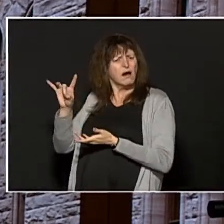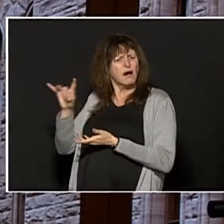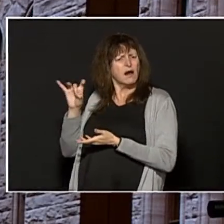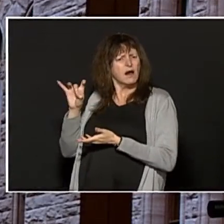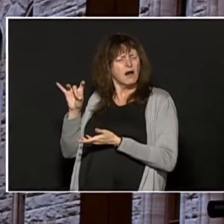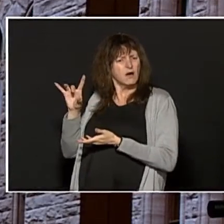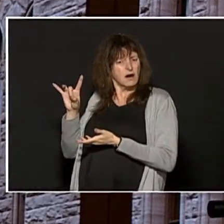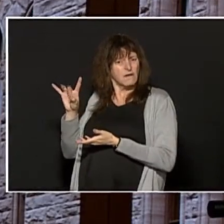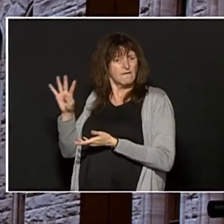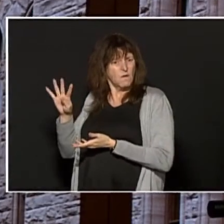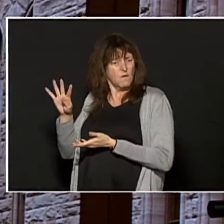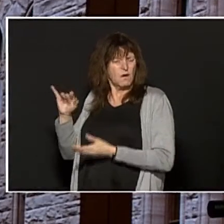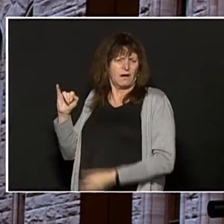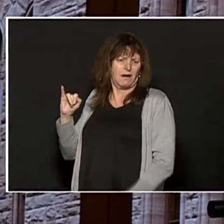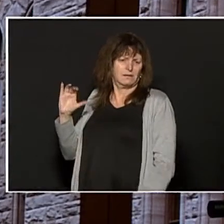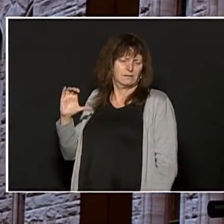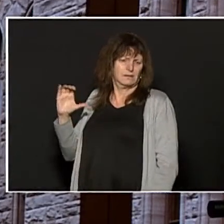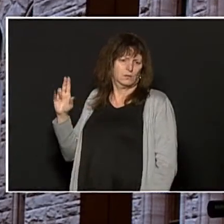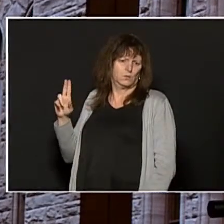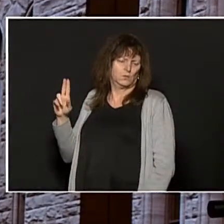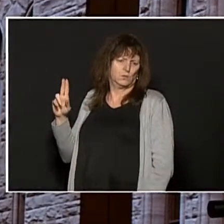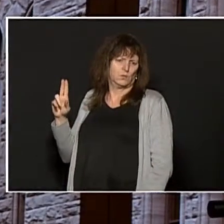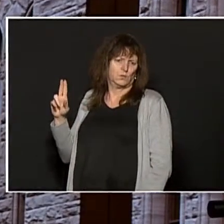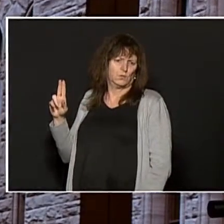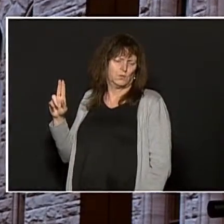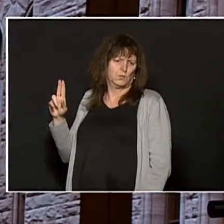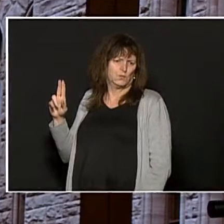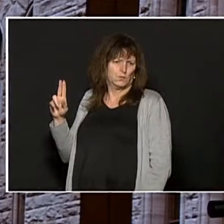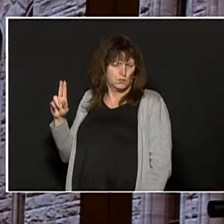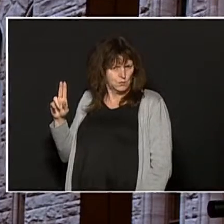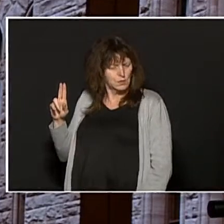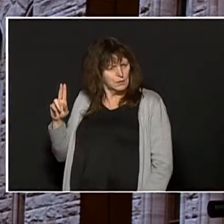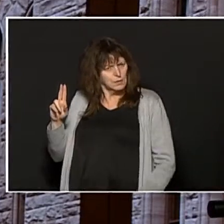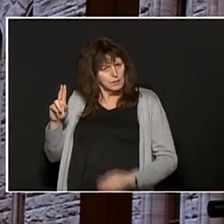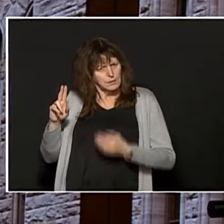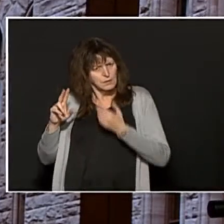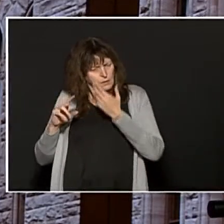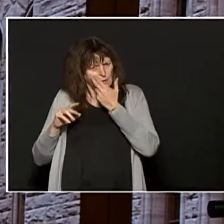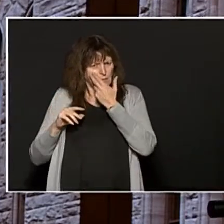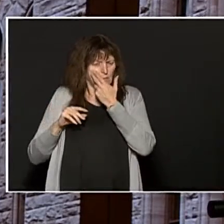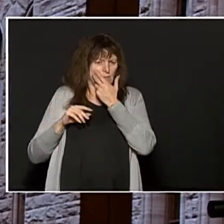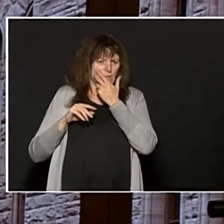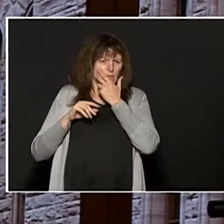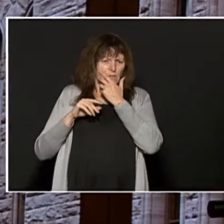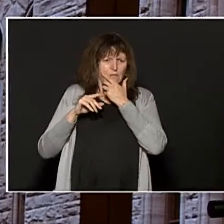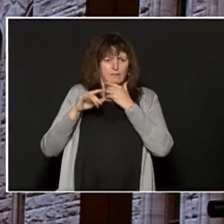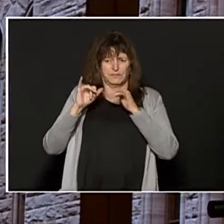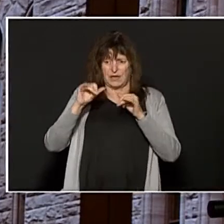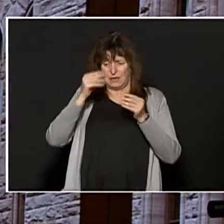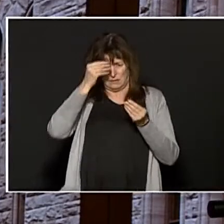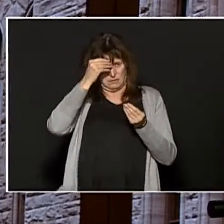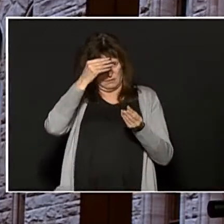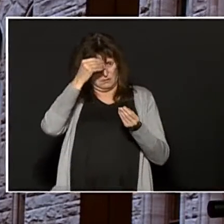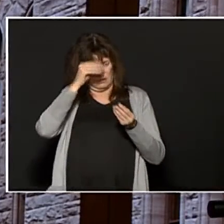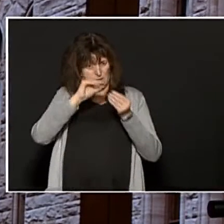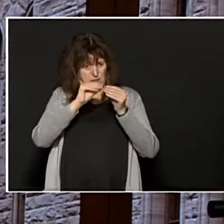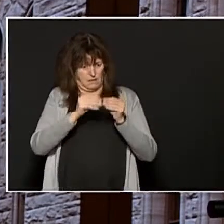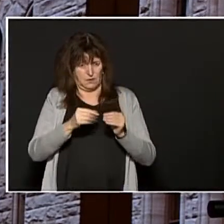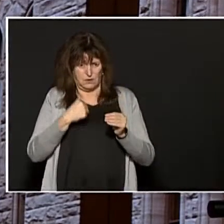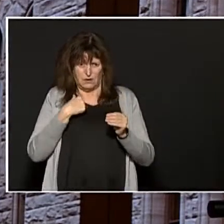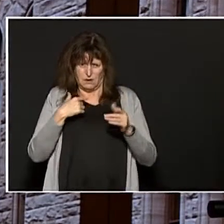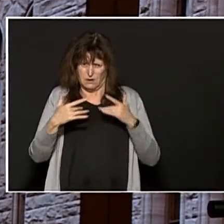ICU. Getting back to the data that concerns me, I told you the rates that we've seen rising up until